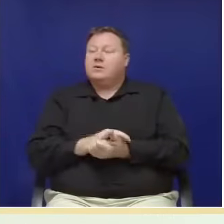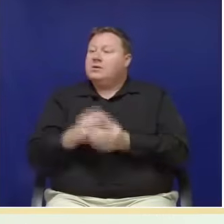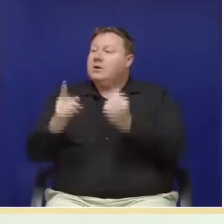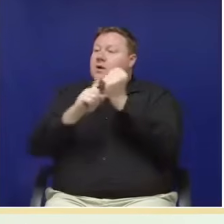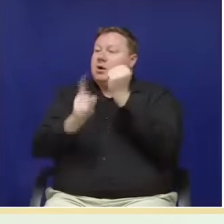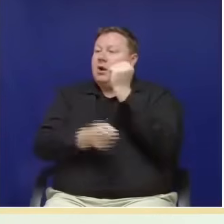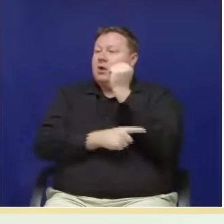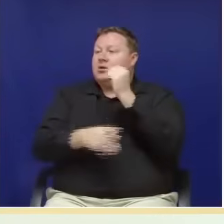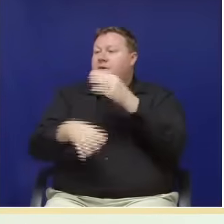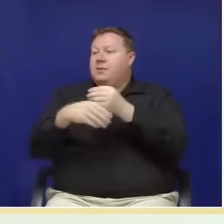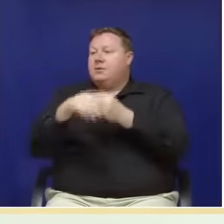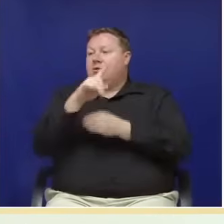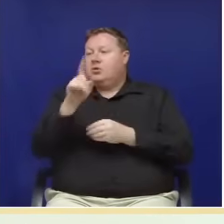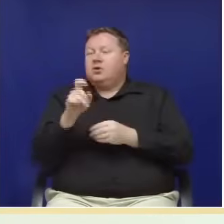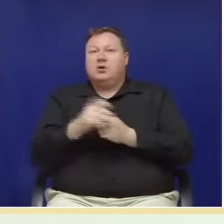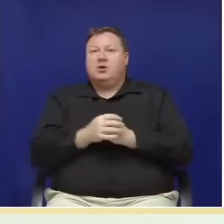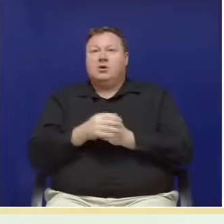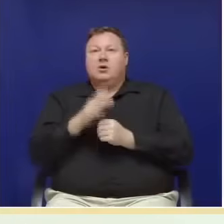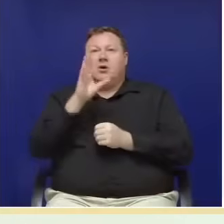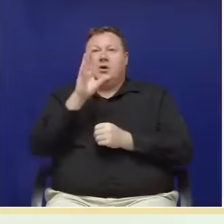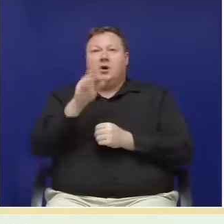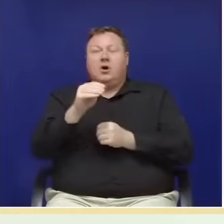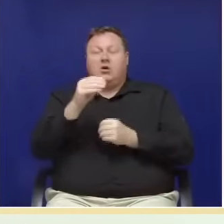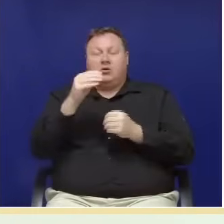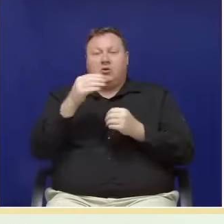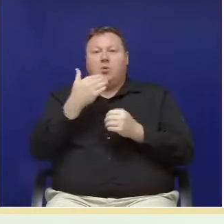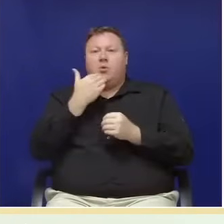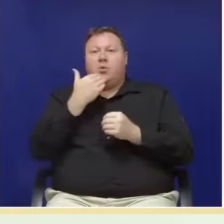supplementary question will be asked by the Honourable Hatton.